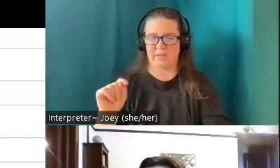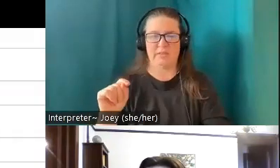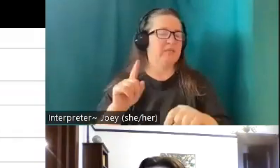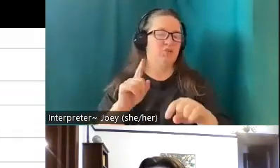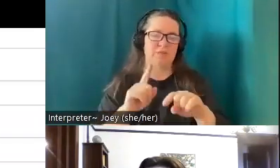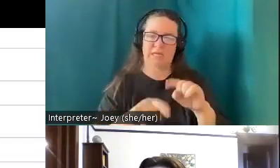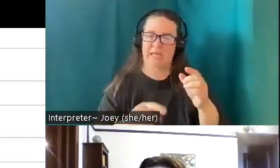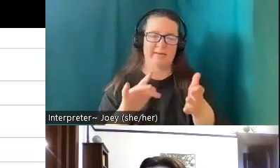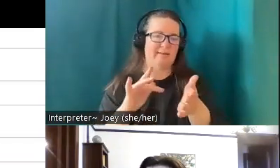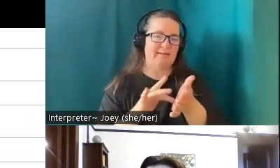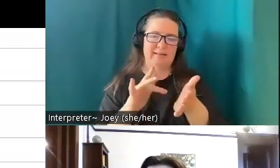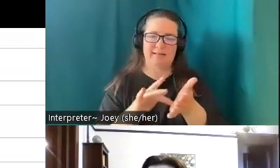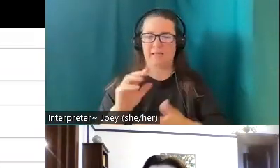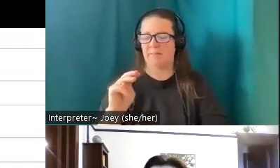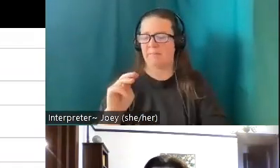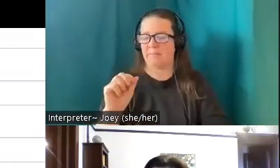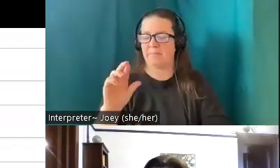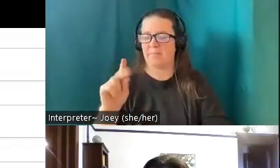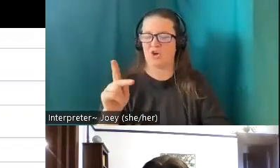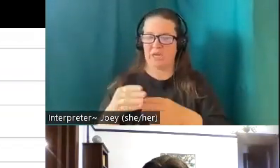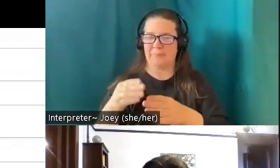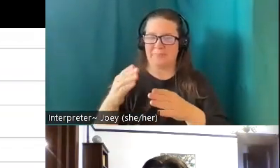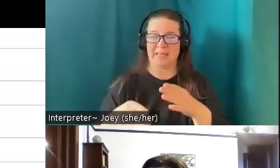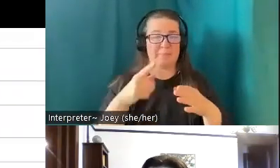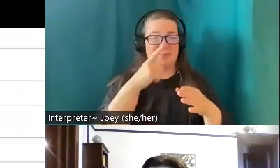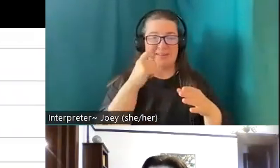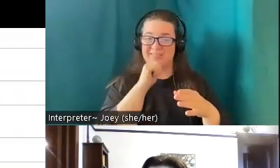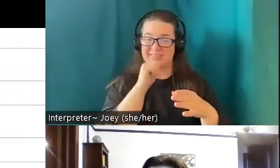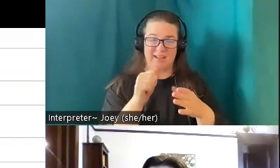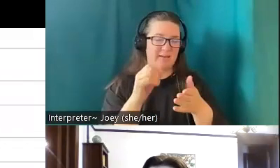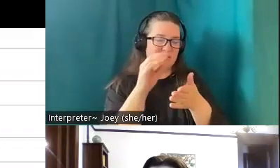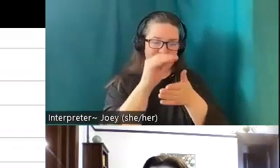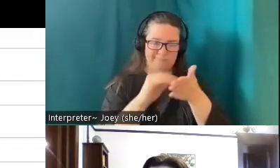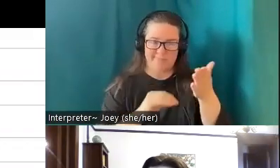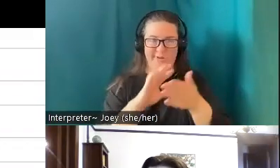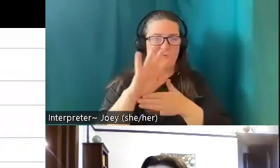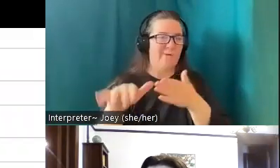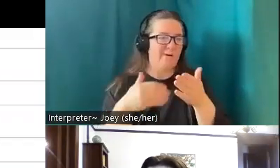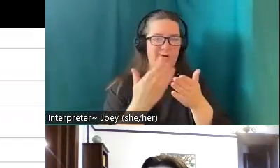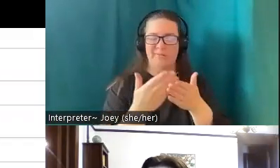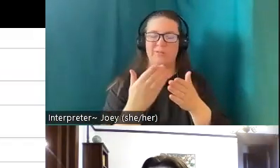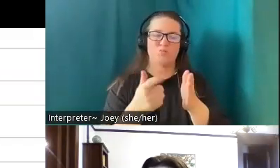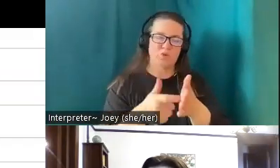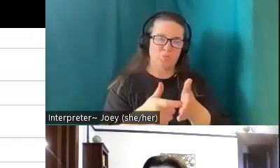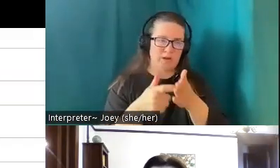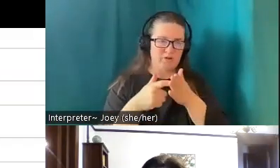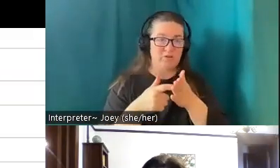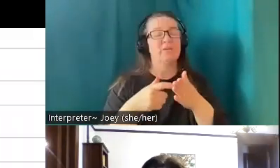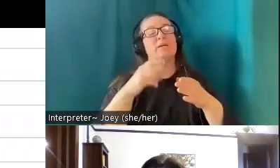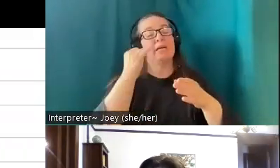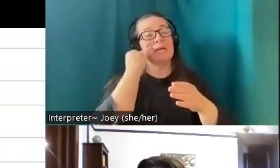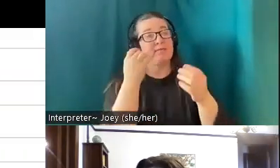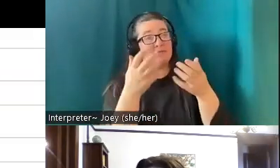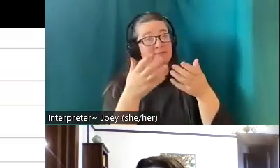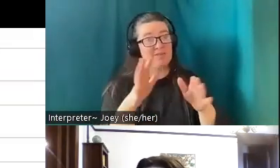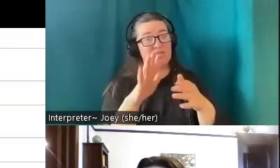because I haven't completed all my fields, but once you have marked all the required fields, which are indicated by a red star, you could mark this form complete just so